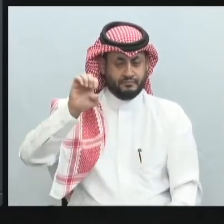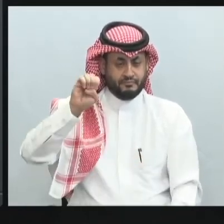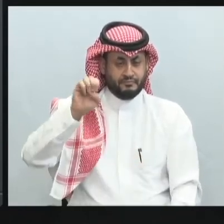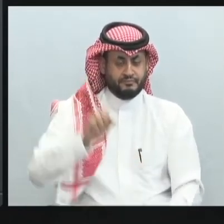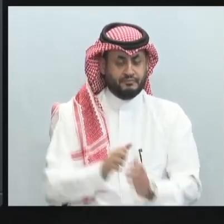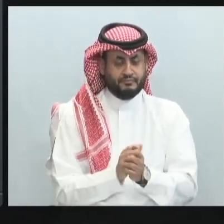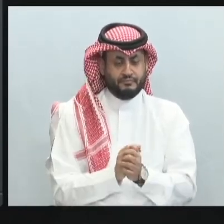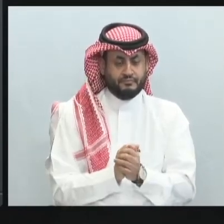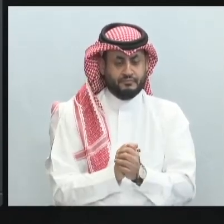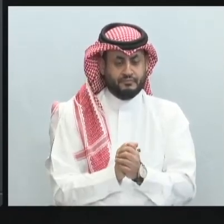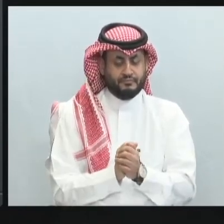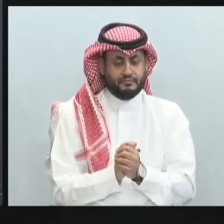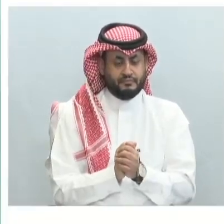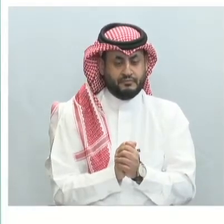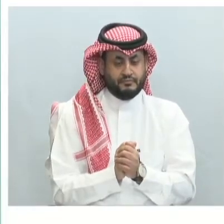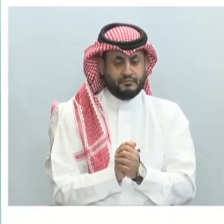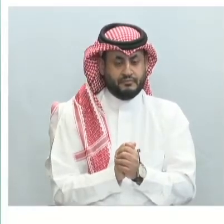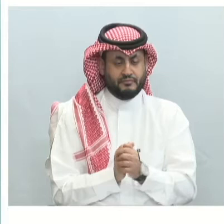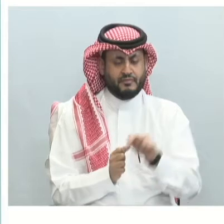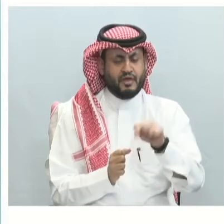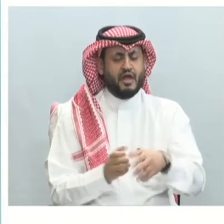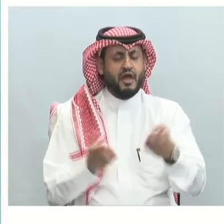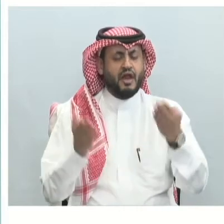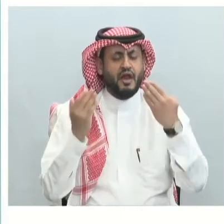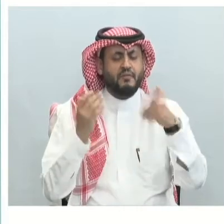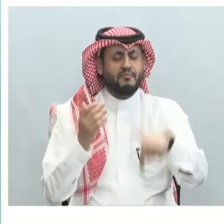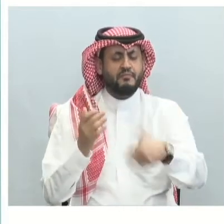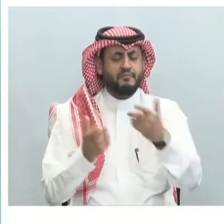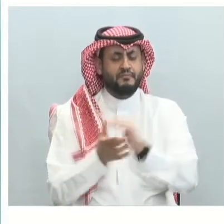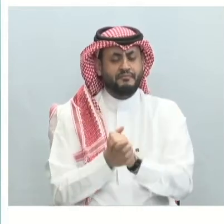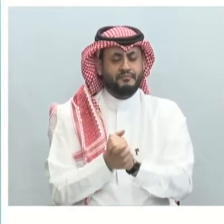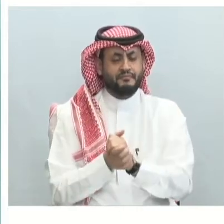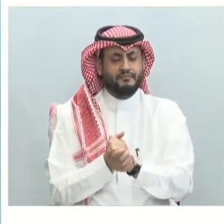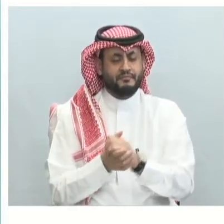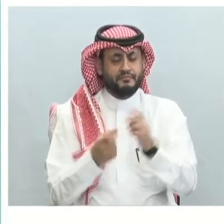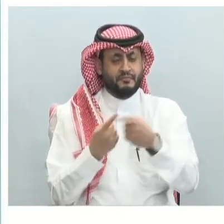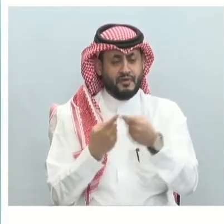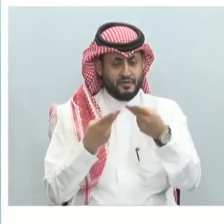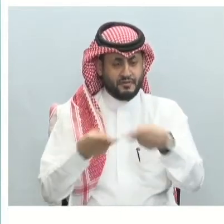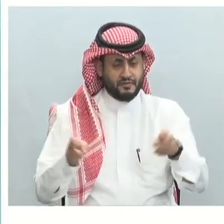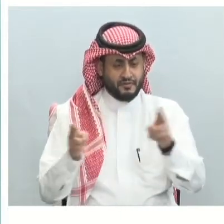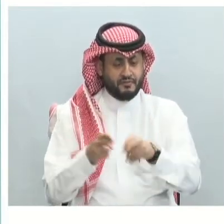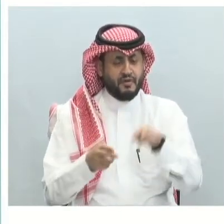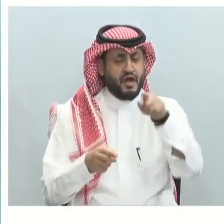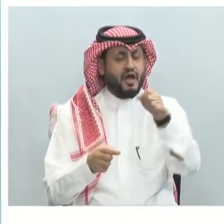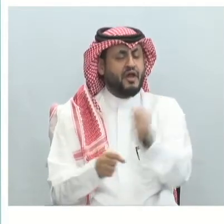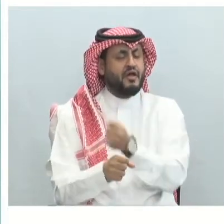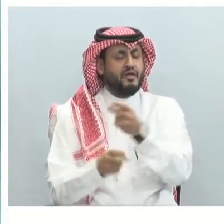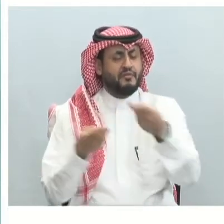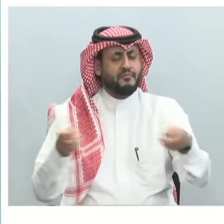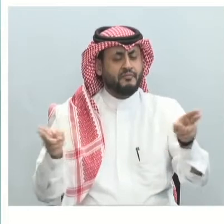Bye. Excellent. Okay, now what you will learn today, how to chant that what are you doing